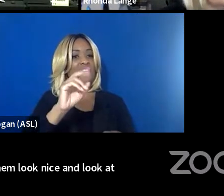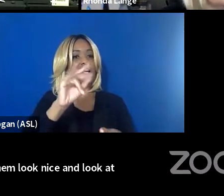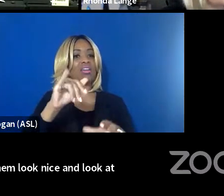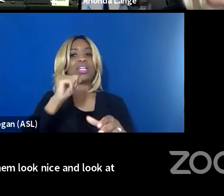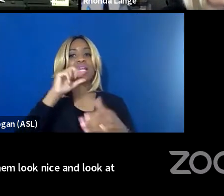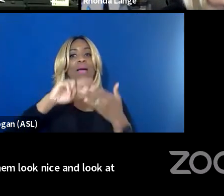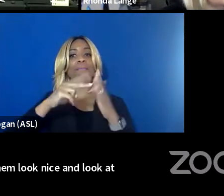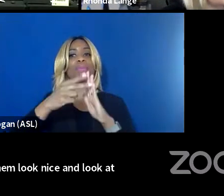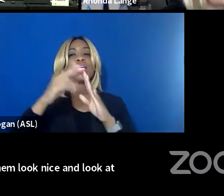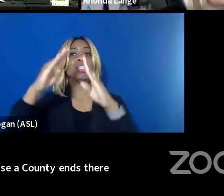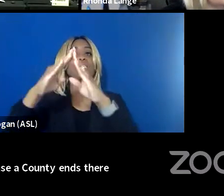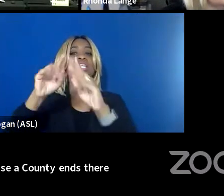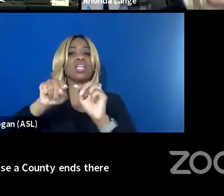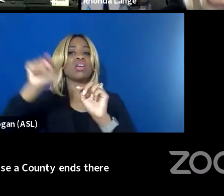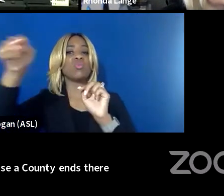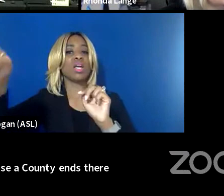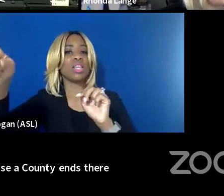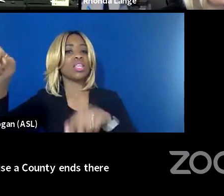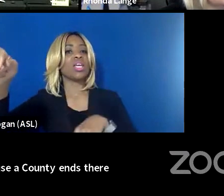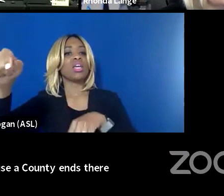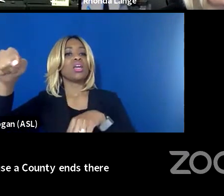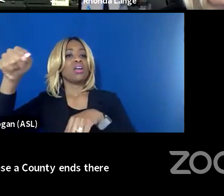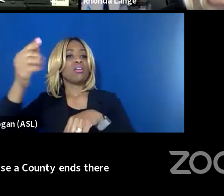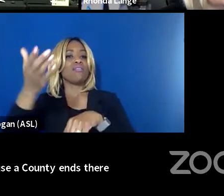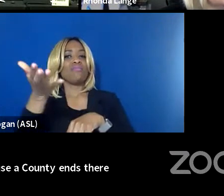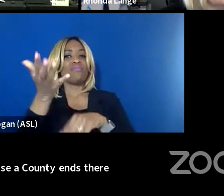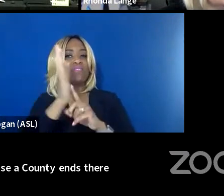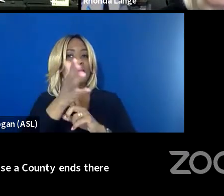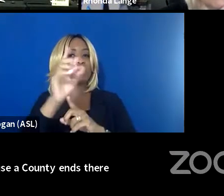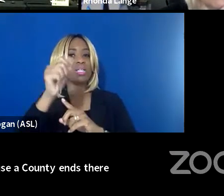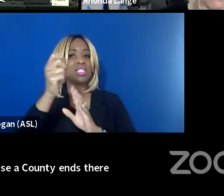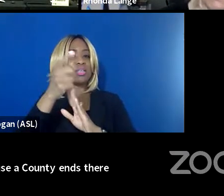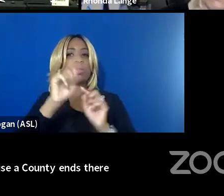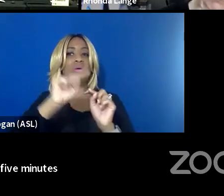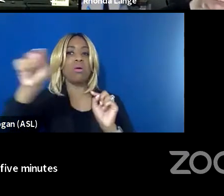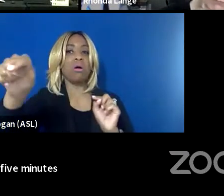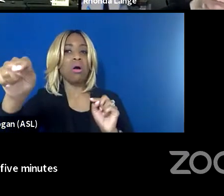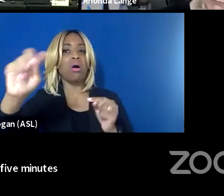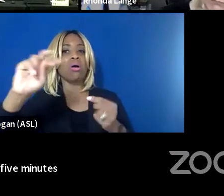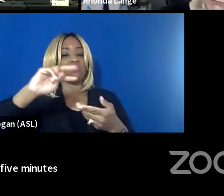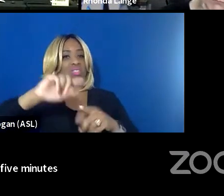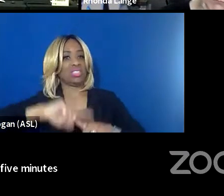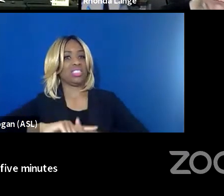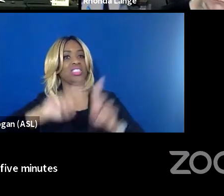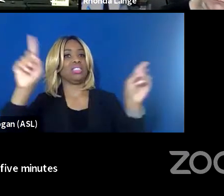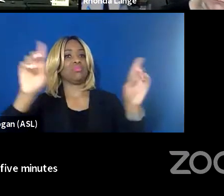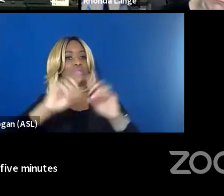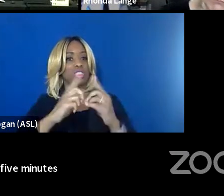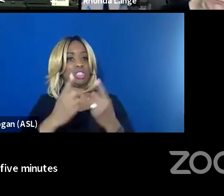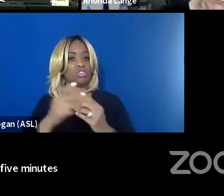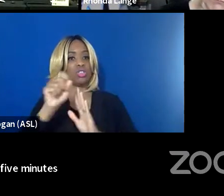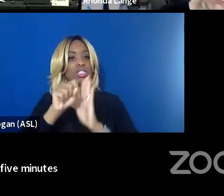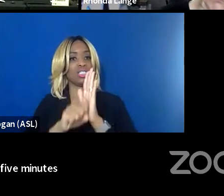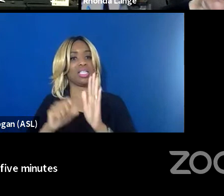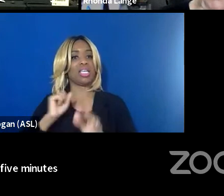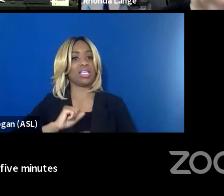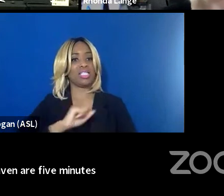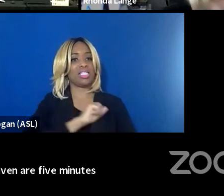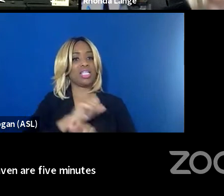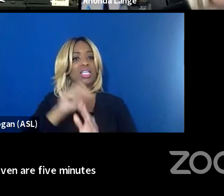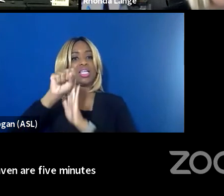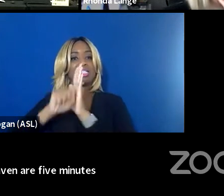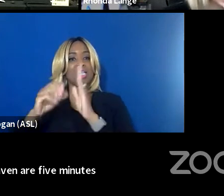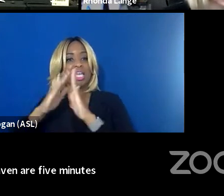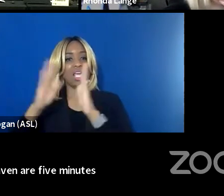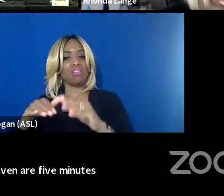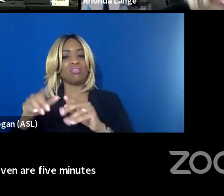from the other, where Northern Shores and Grand Haven is 5-10 minutes away. They're in completely different districts in state Senate and state House, and they are very,